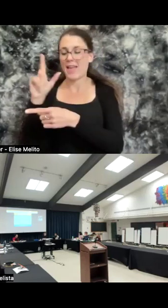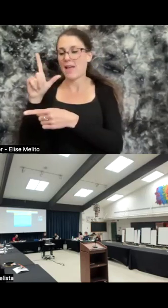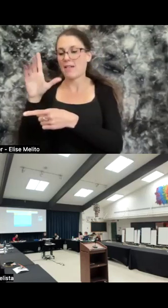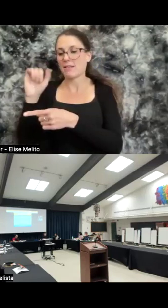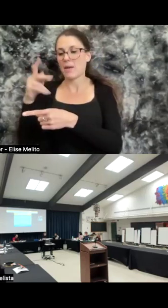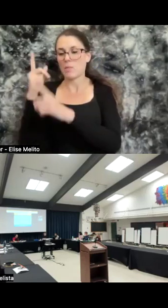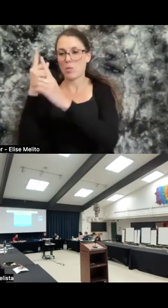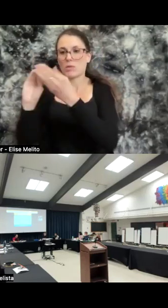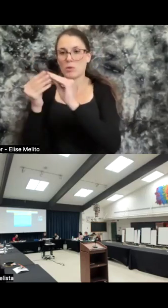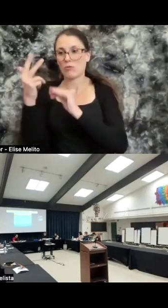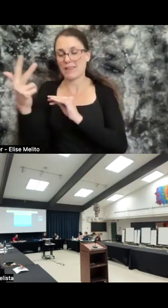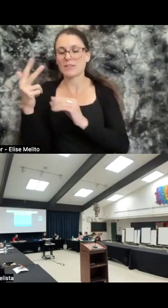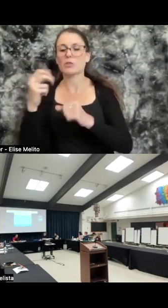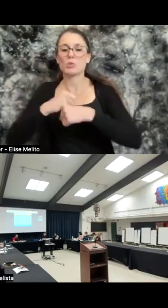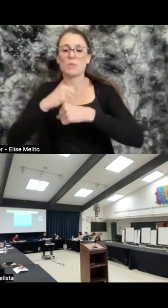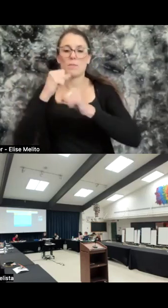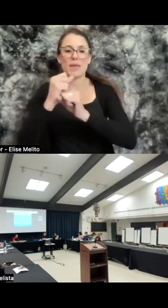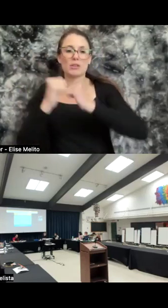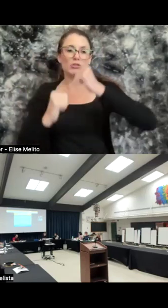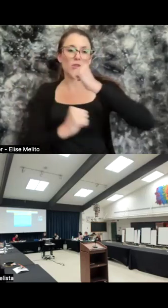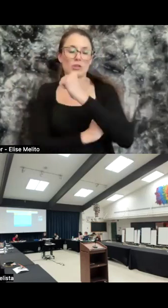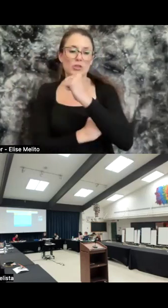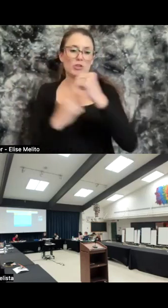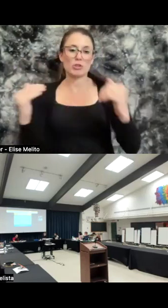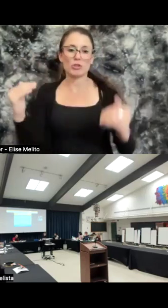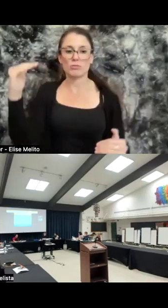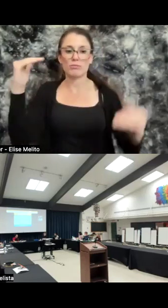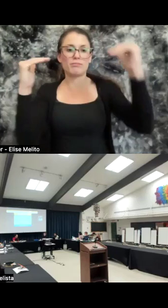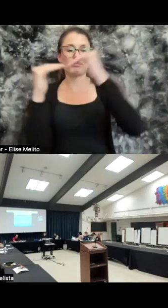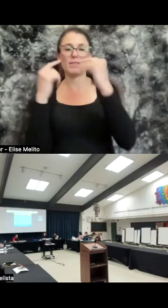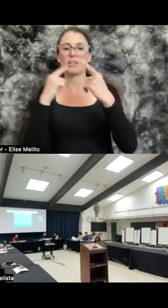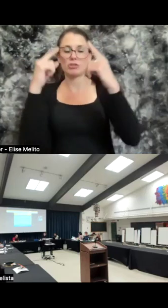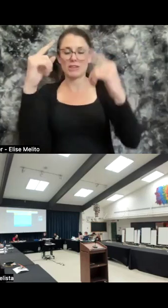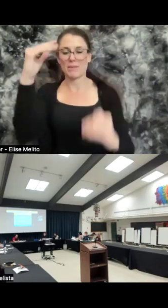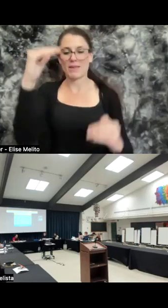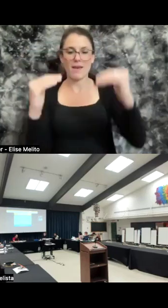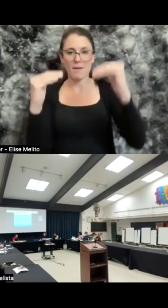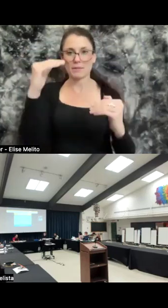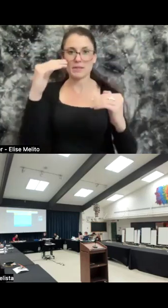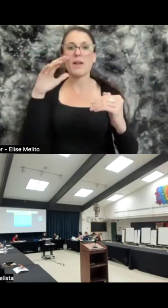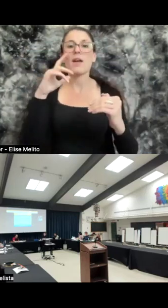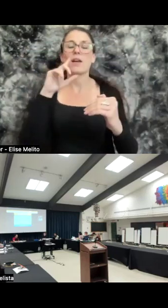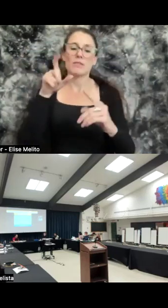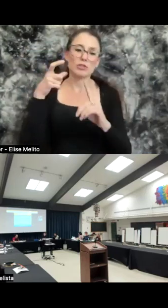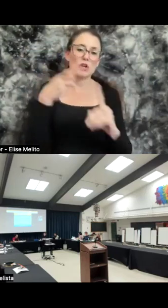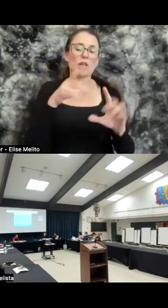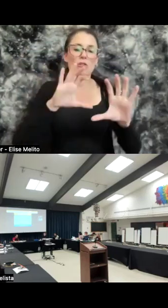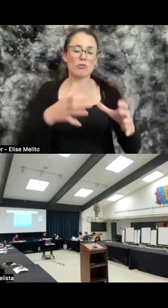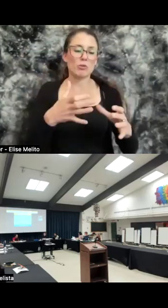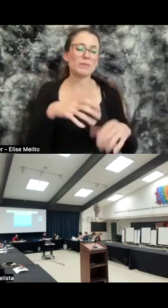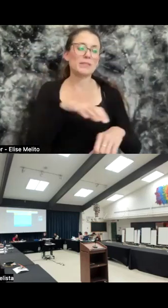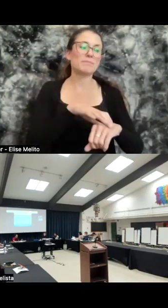that close the achievement gap and support the needs of targeted groups, such as English language learners,